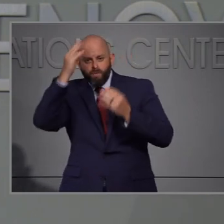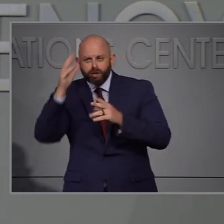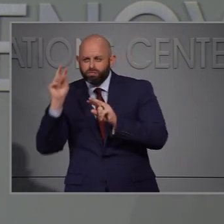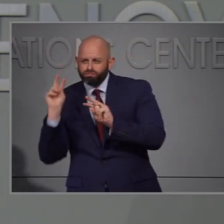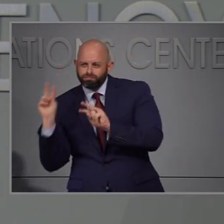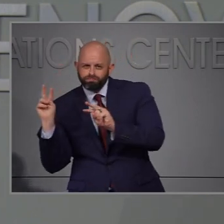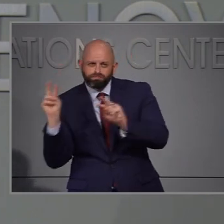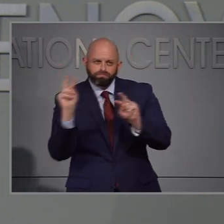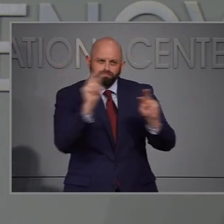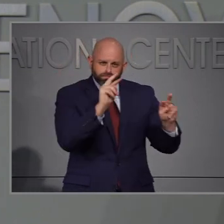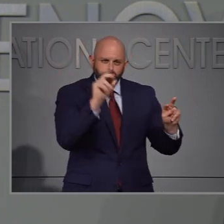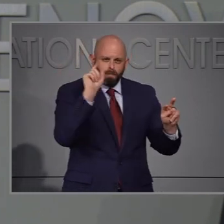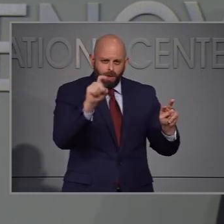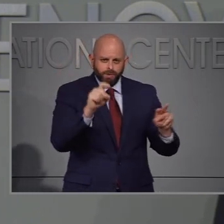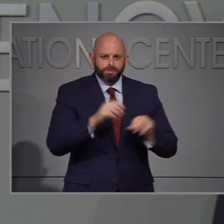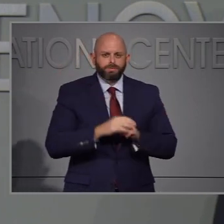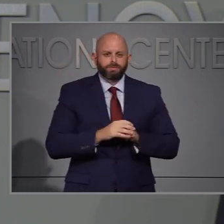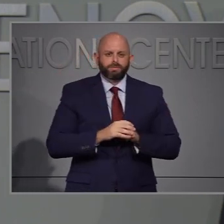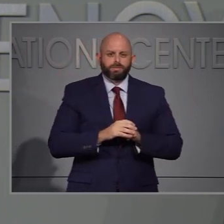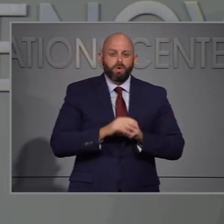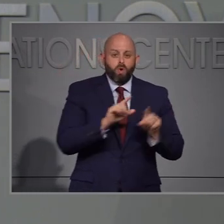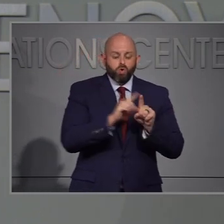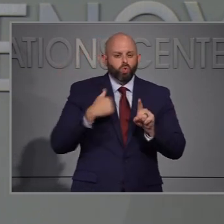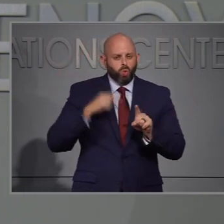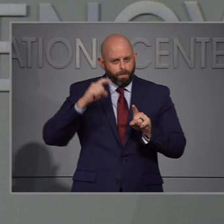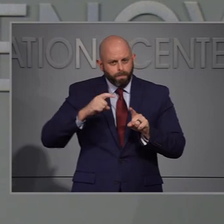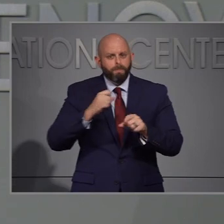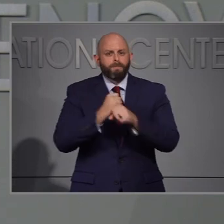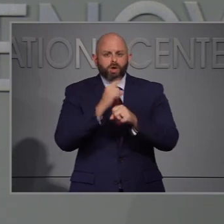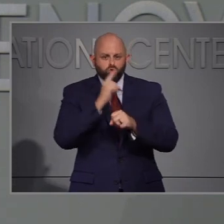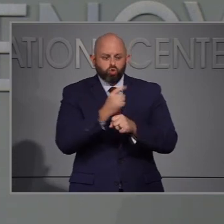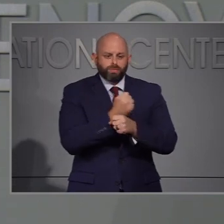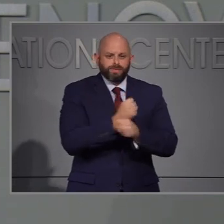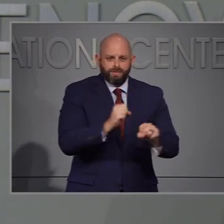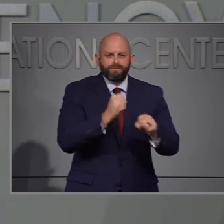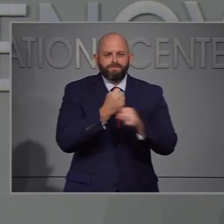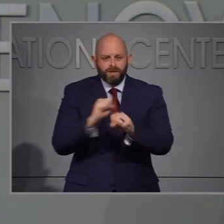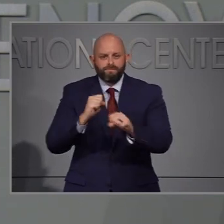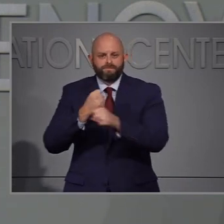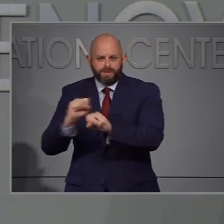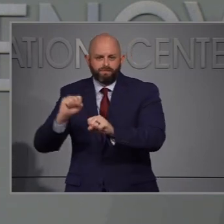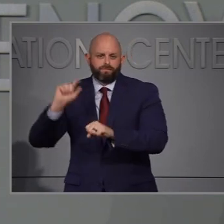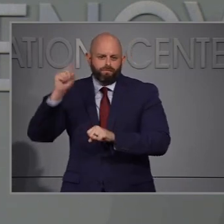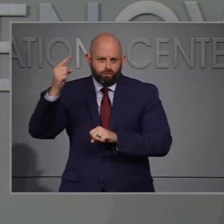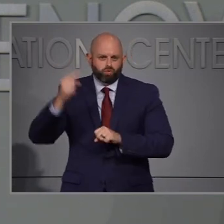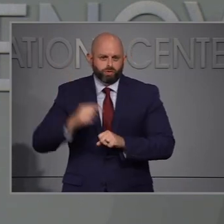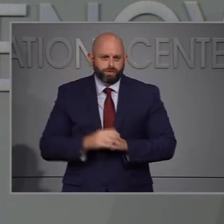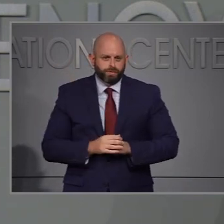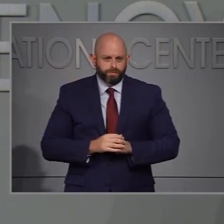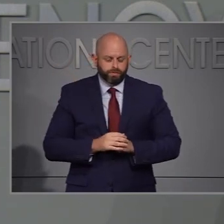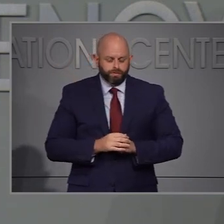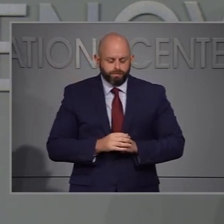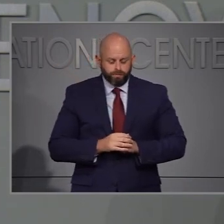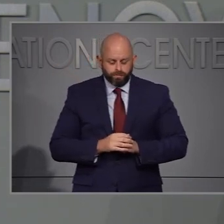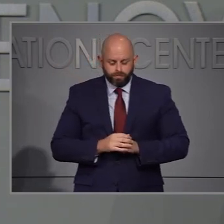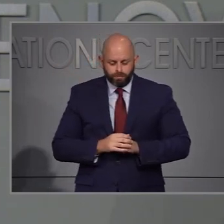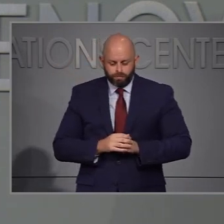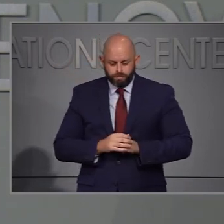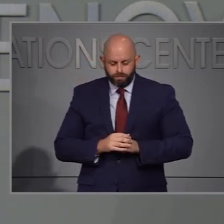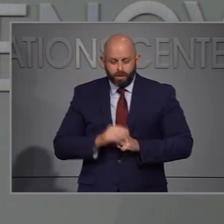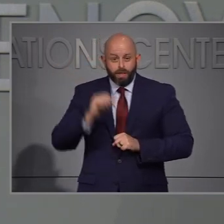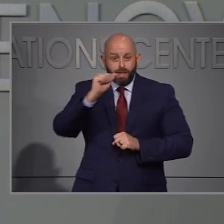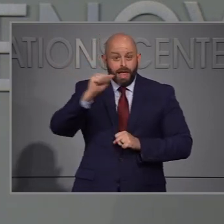hand and the best interests of children and communities in mind. While the AAP